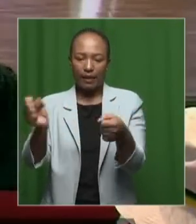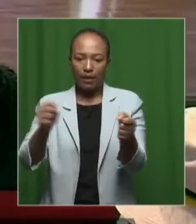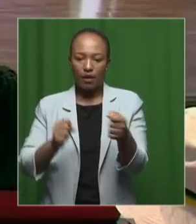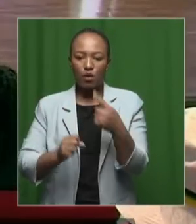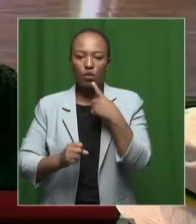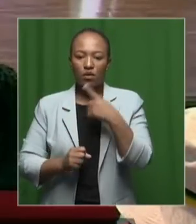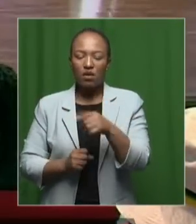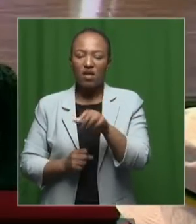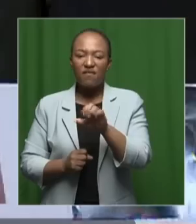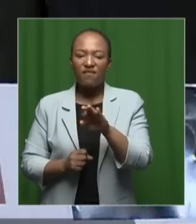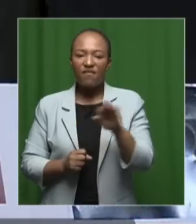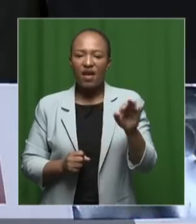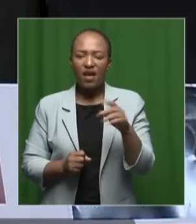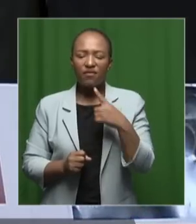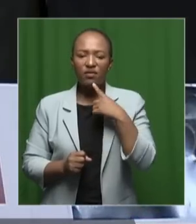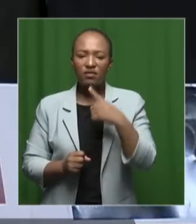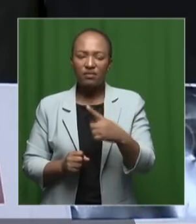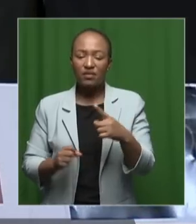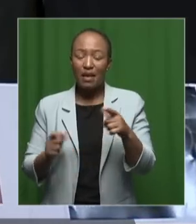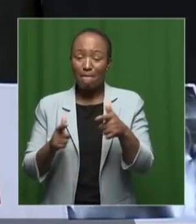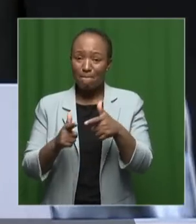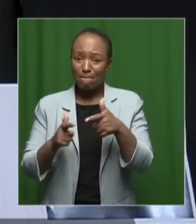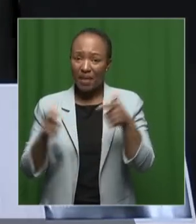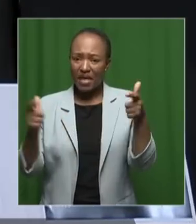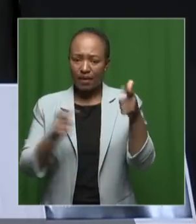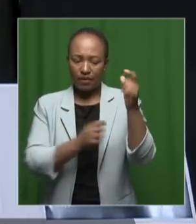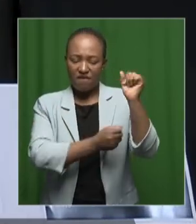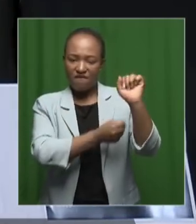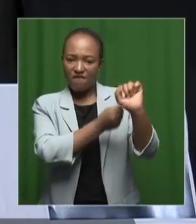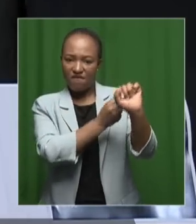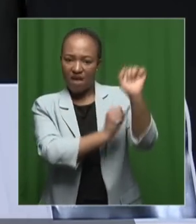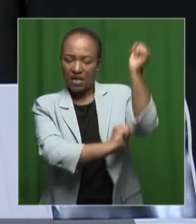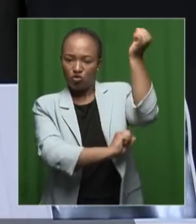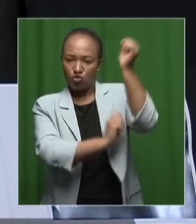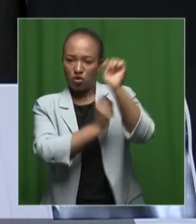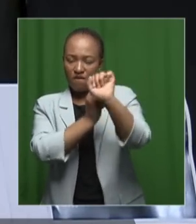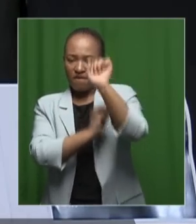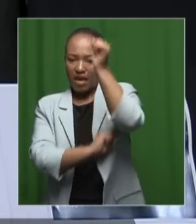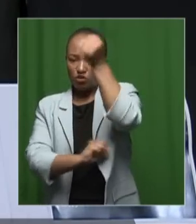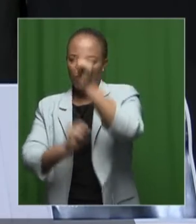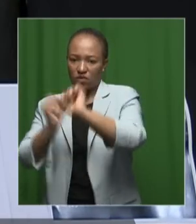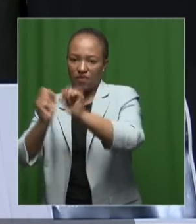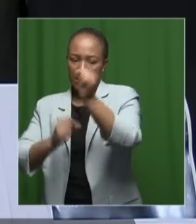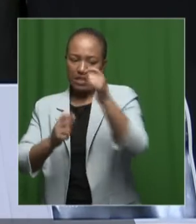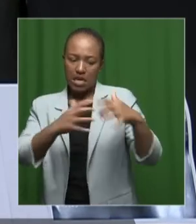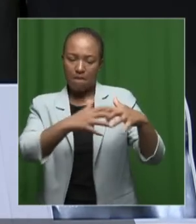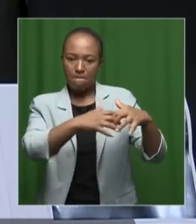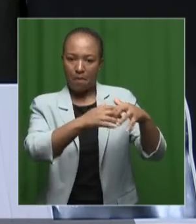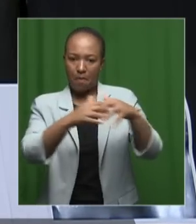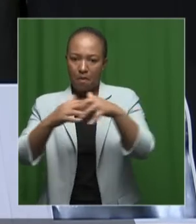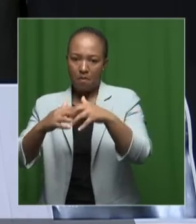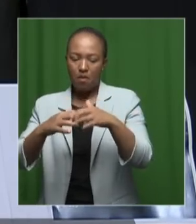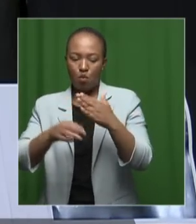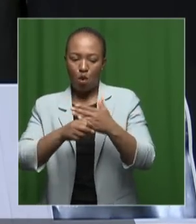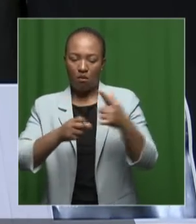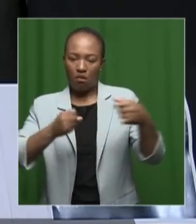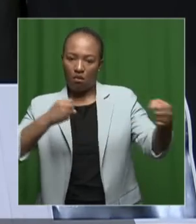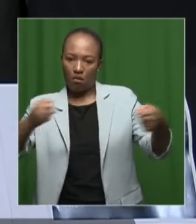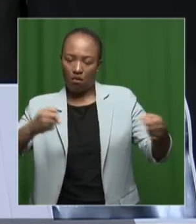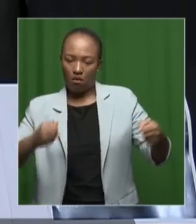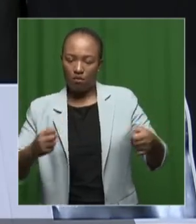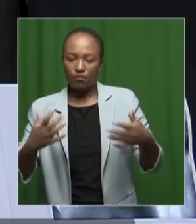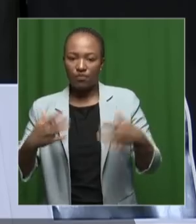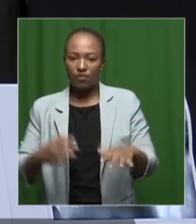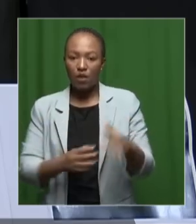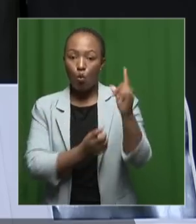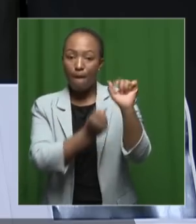going to embark on a huge industrialization program, or going to massify jobs. What we're going to have, we're going to make sure that manufacturing is brought